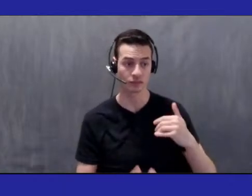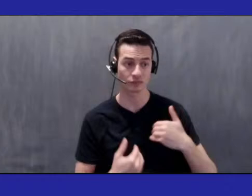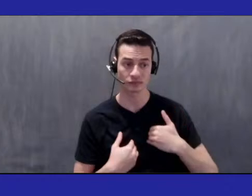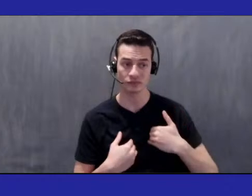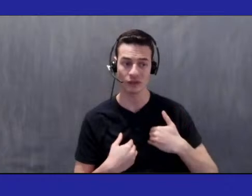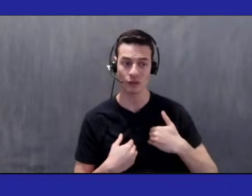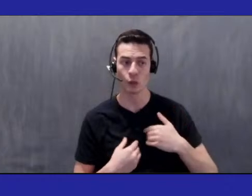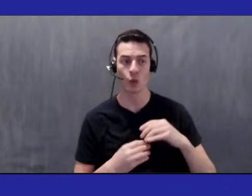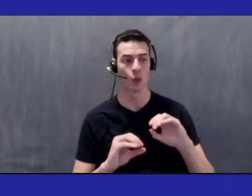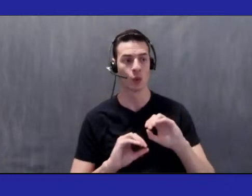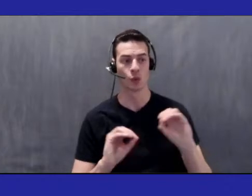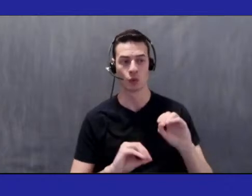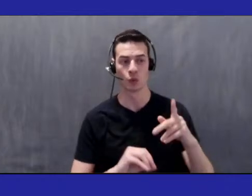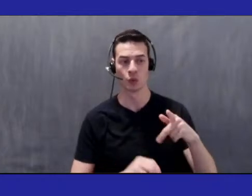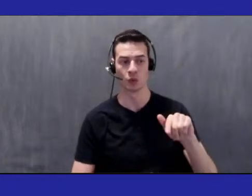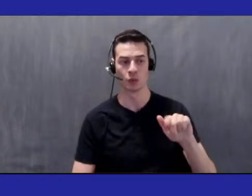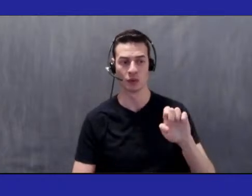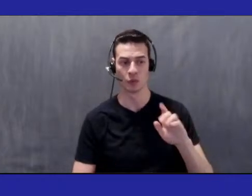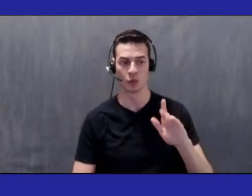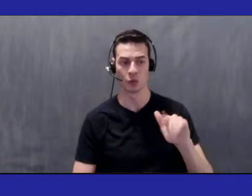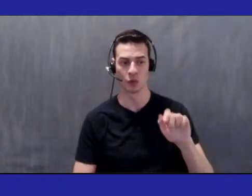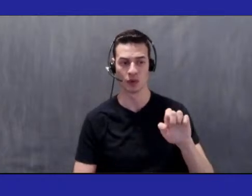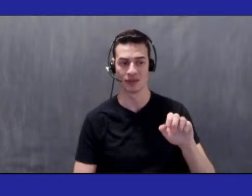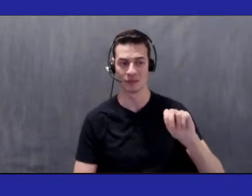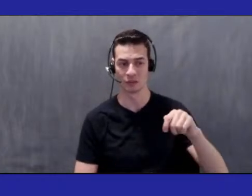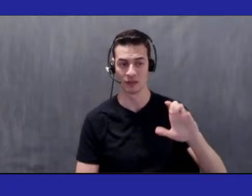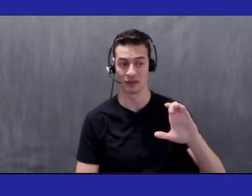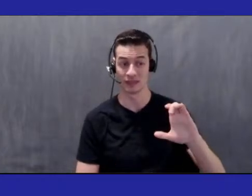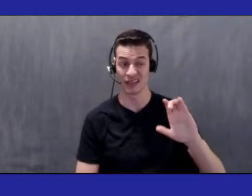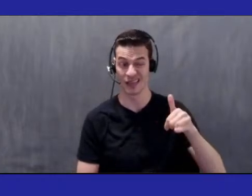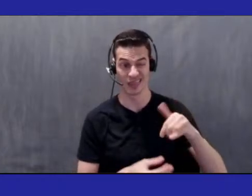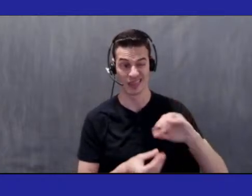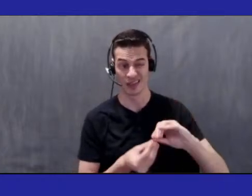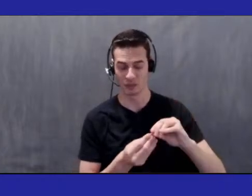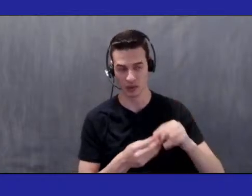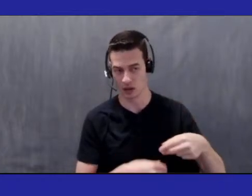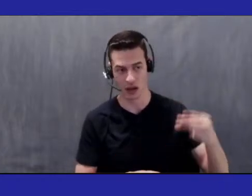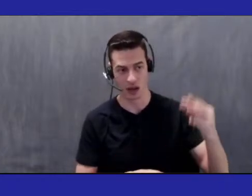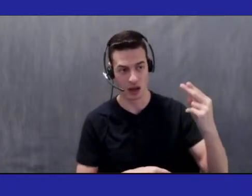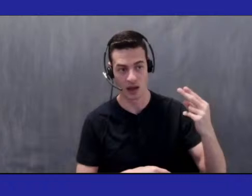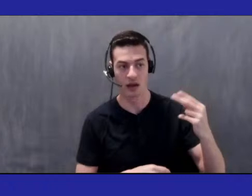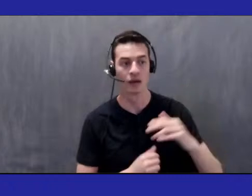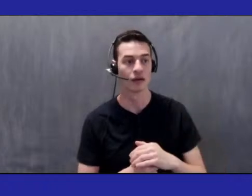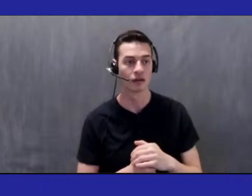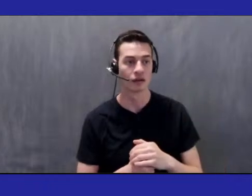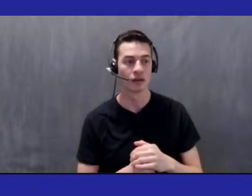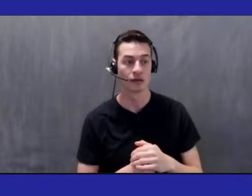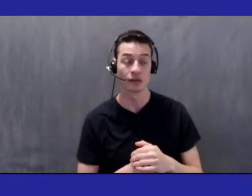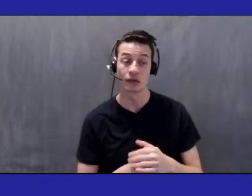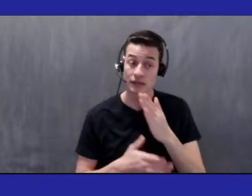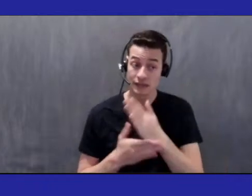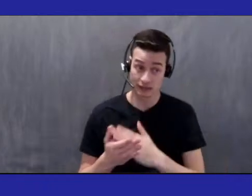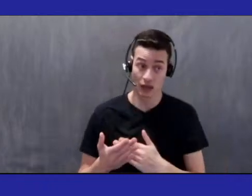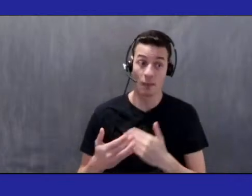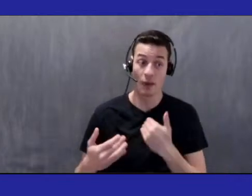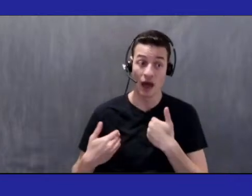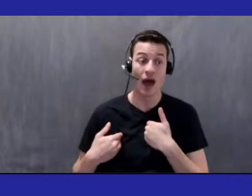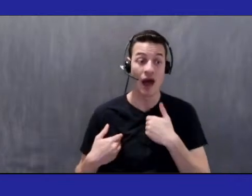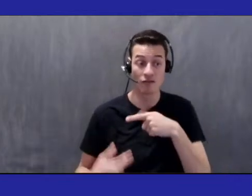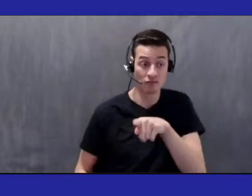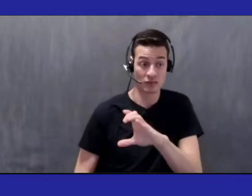cause determinations. That number is quite high. There have been some for which parts there was probable cause, and then there are others that